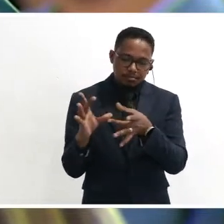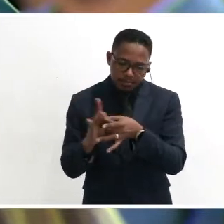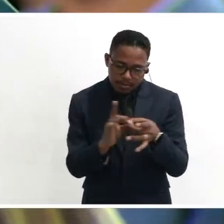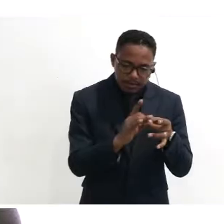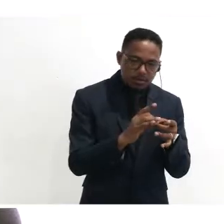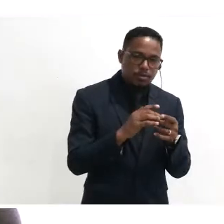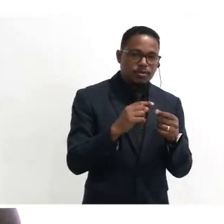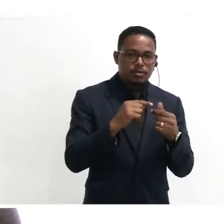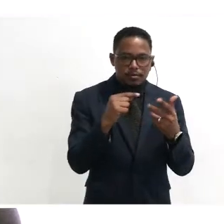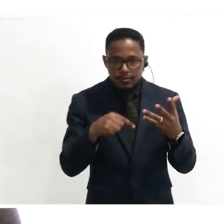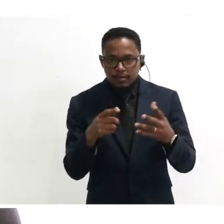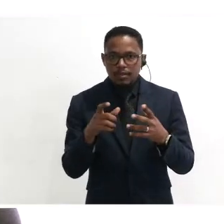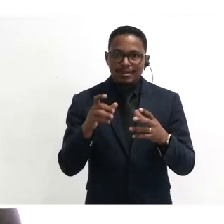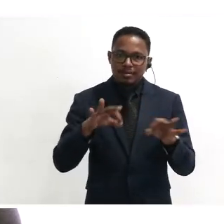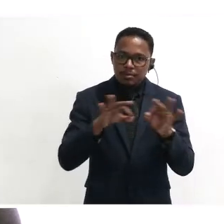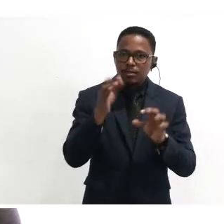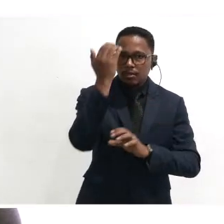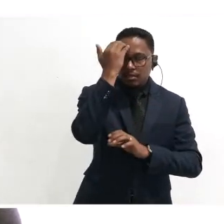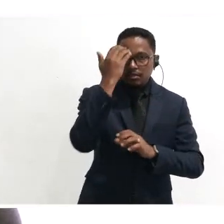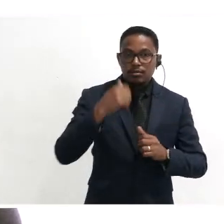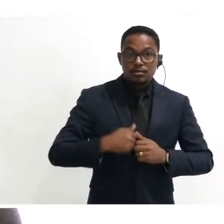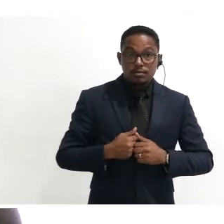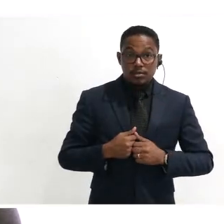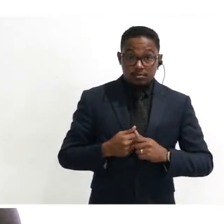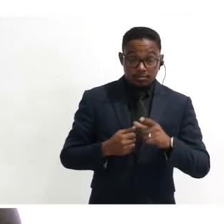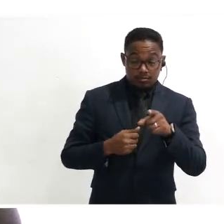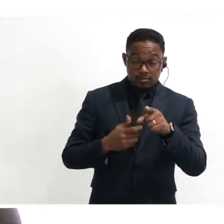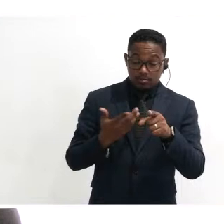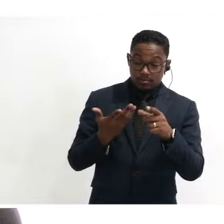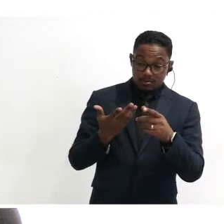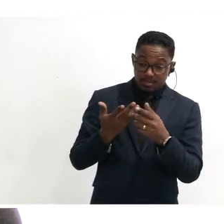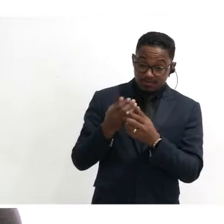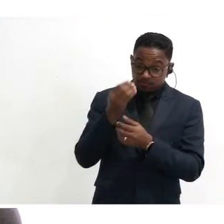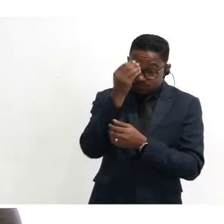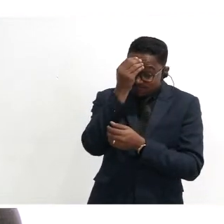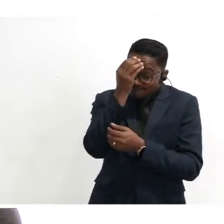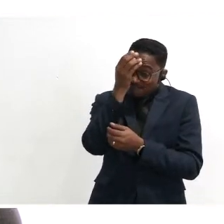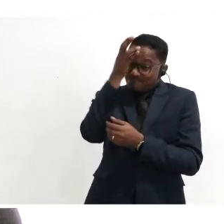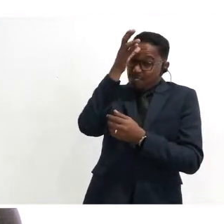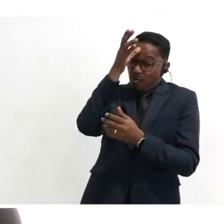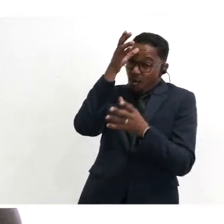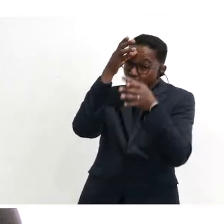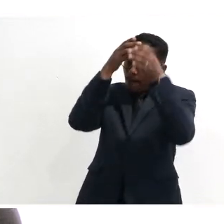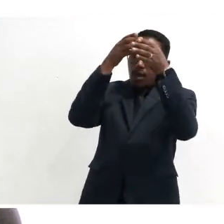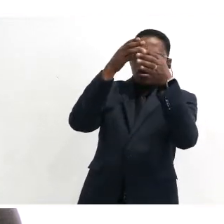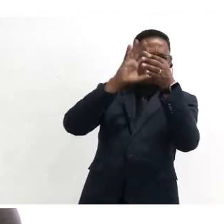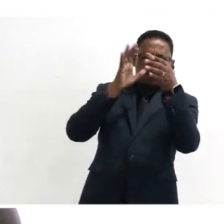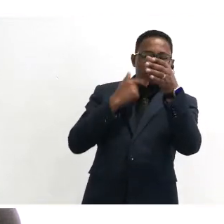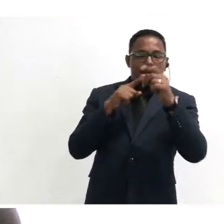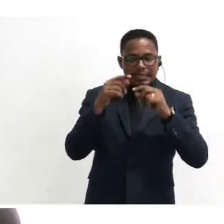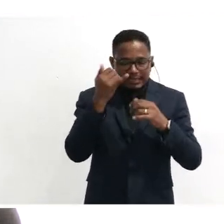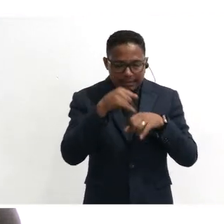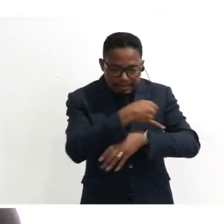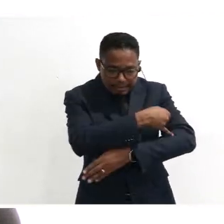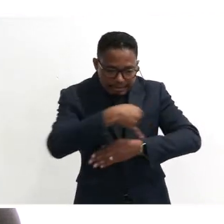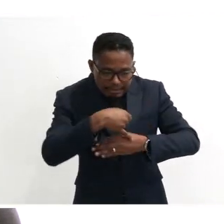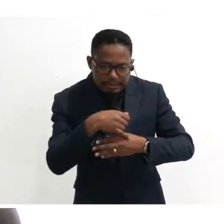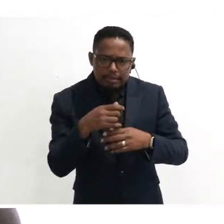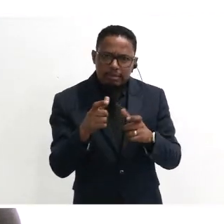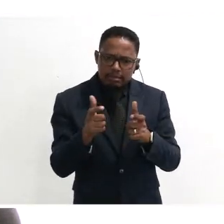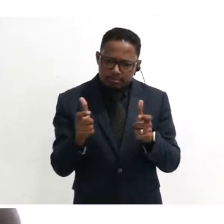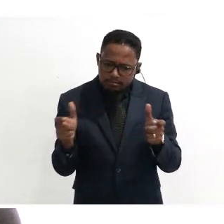you don't have to as much, but if you want to be a good packaging engineer, it's good to know about the electrical side of it and thermal side of it.